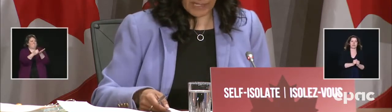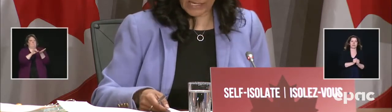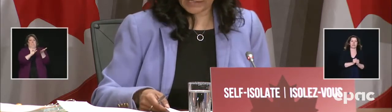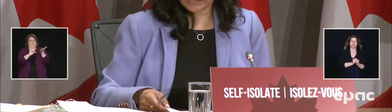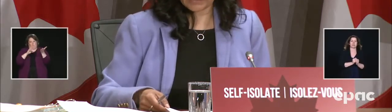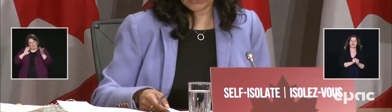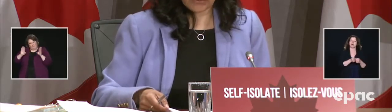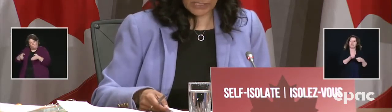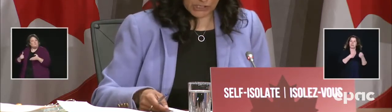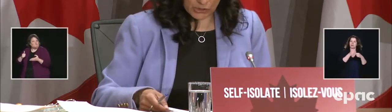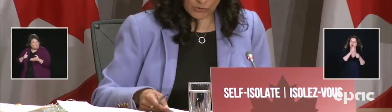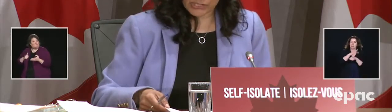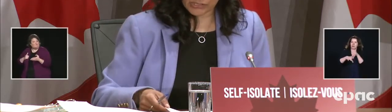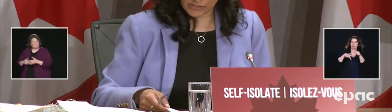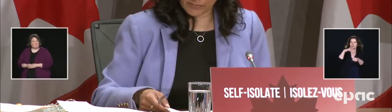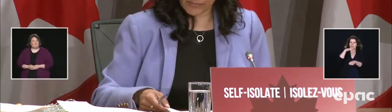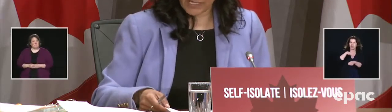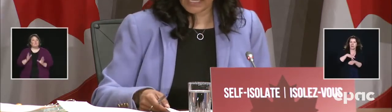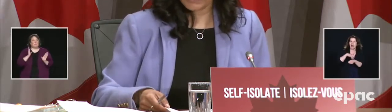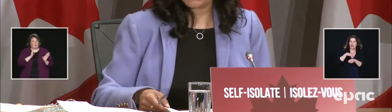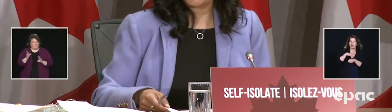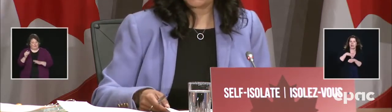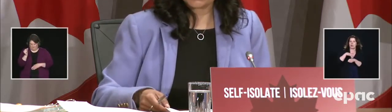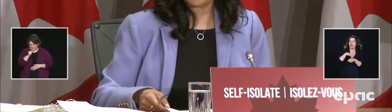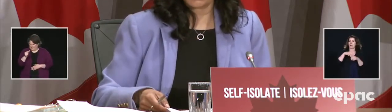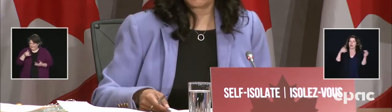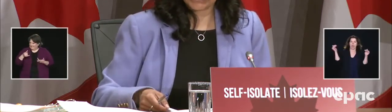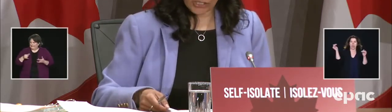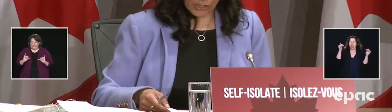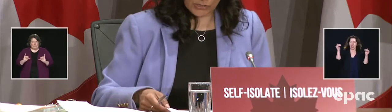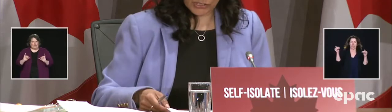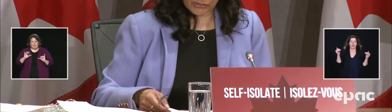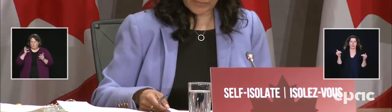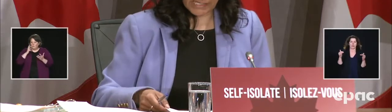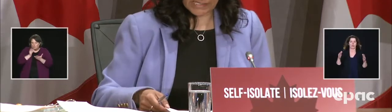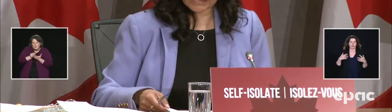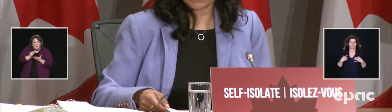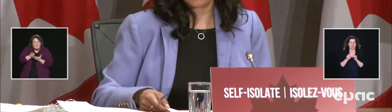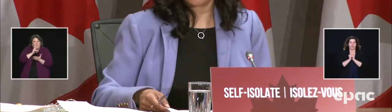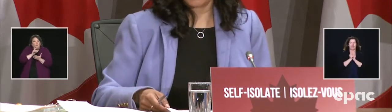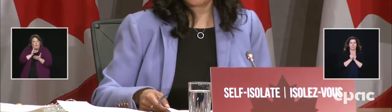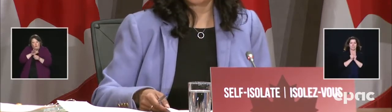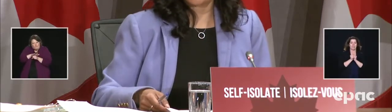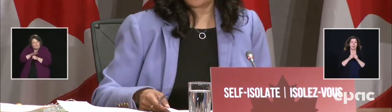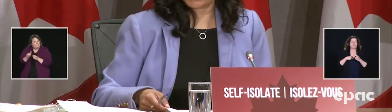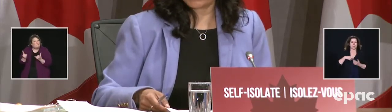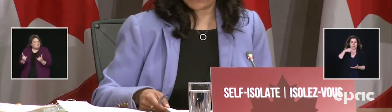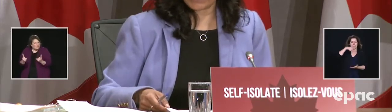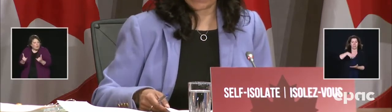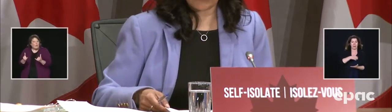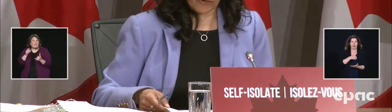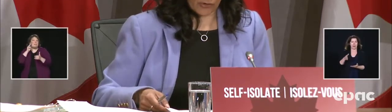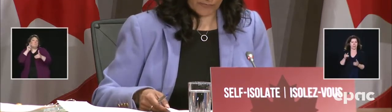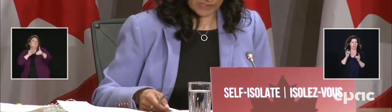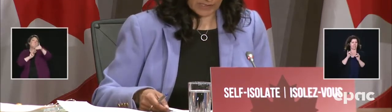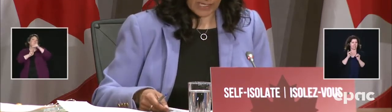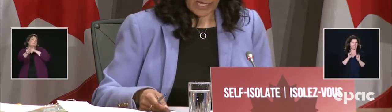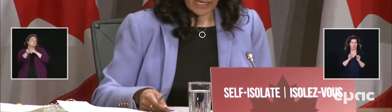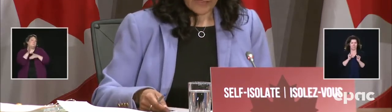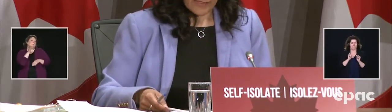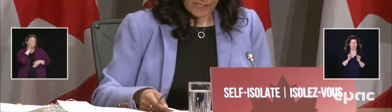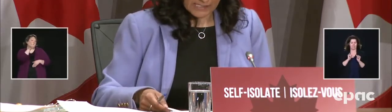plan remains to meet short-term and anticipated long-term needs as the pandemic